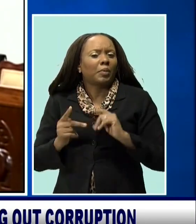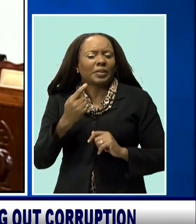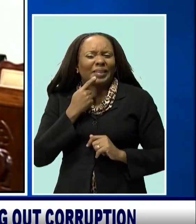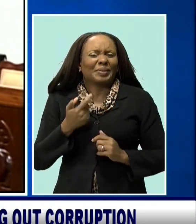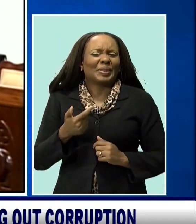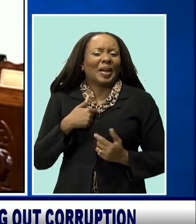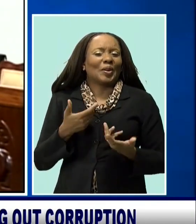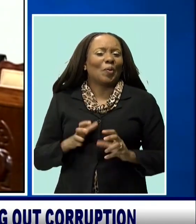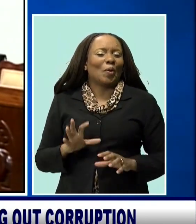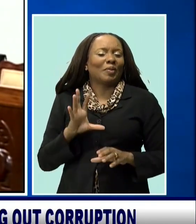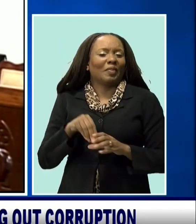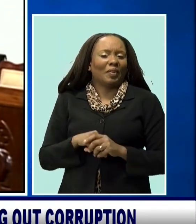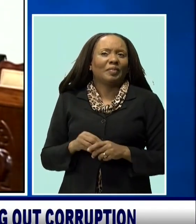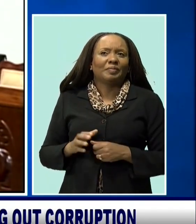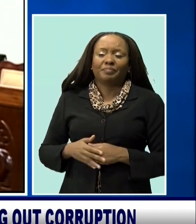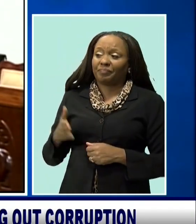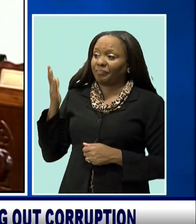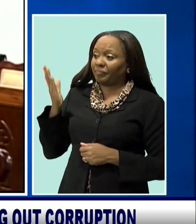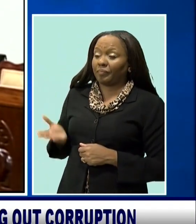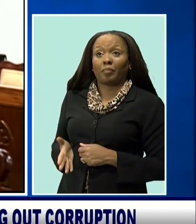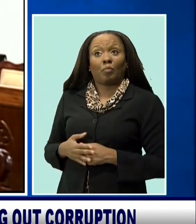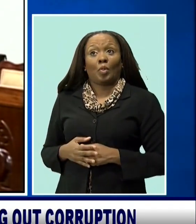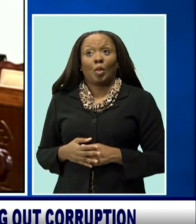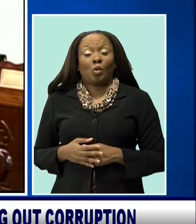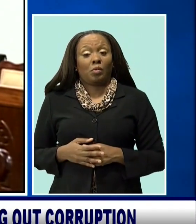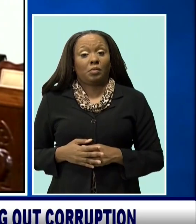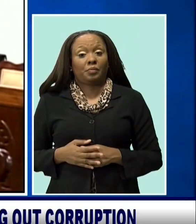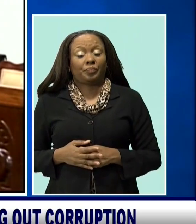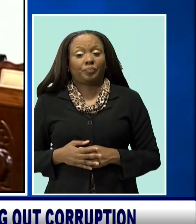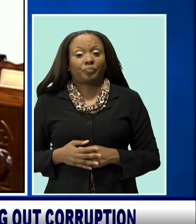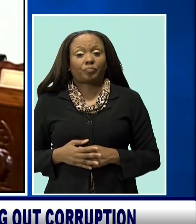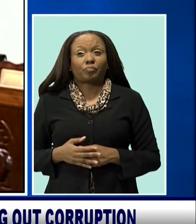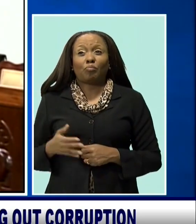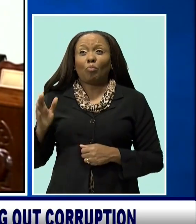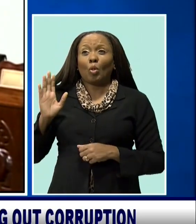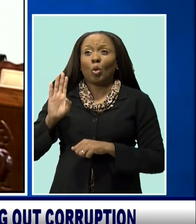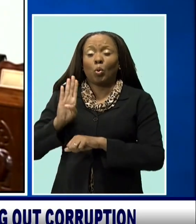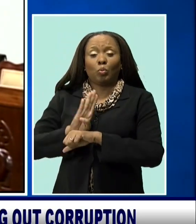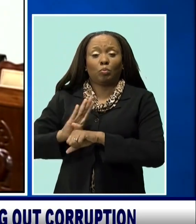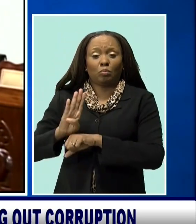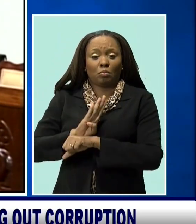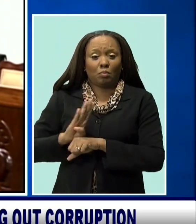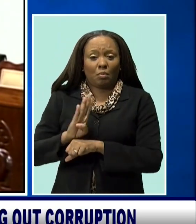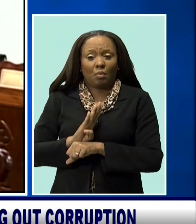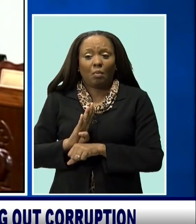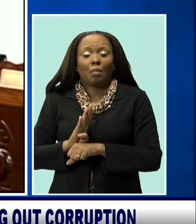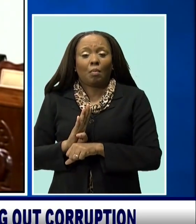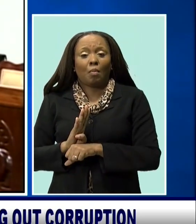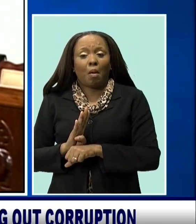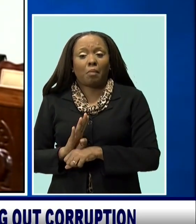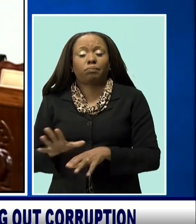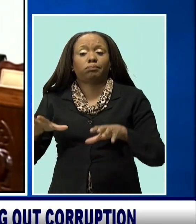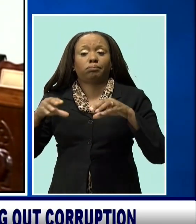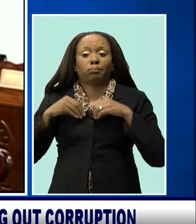really, that Barbados adopts as part of its law the UN Convention on Corruption. It